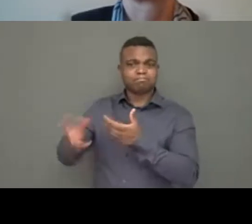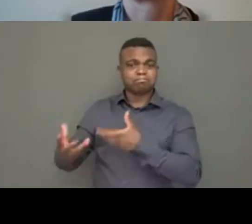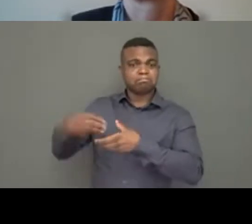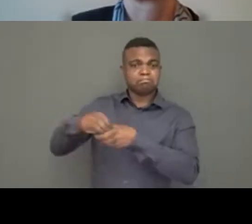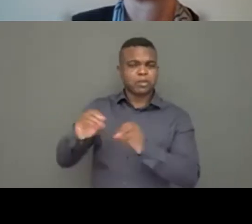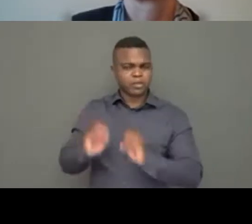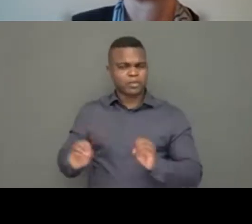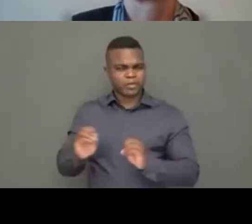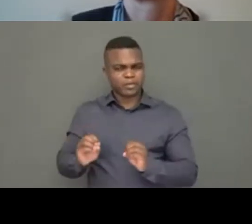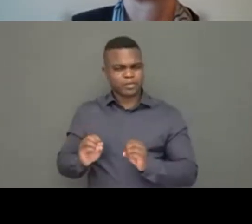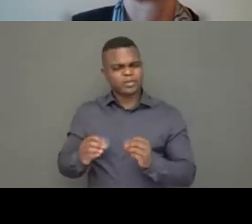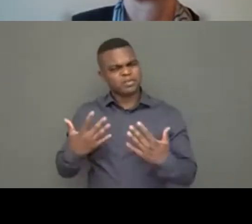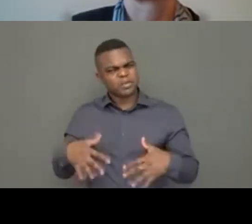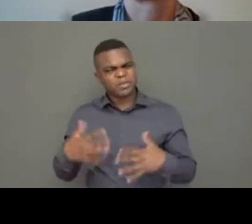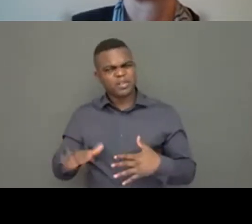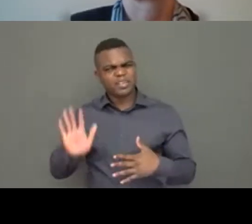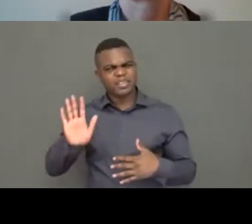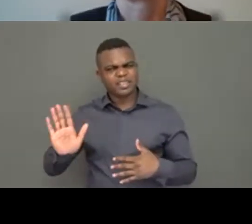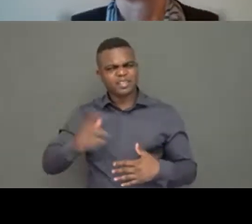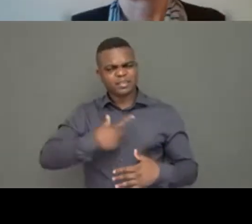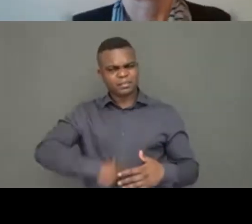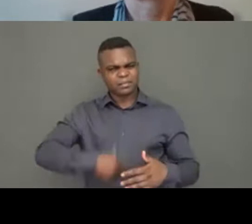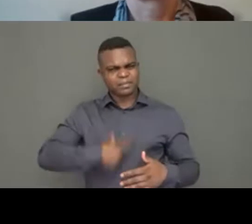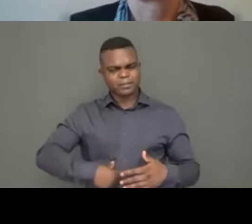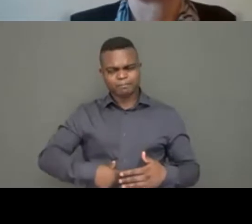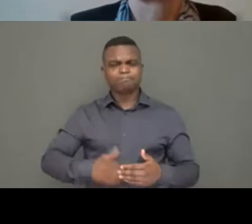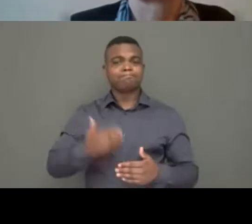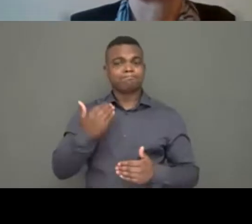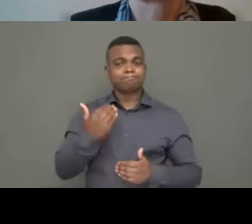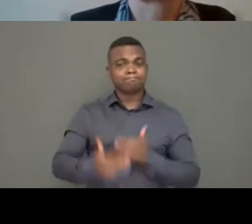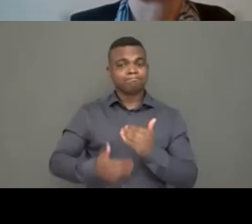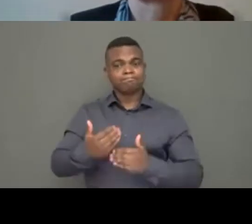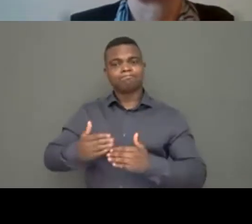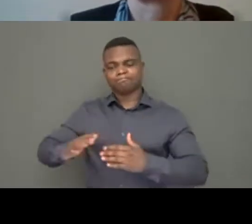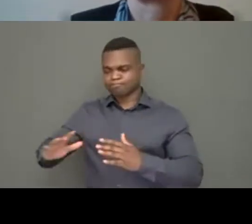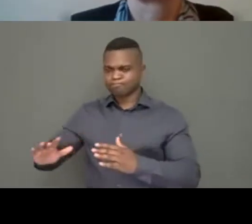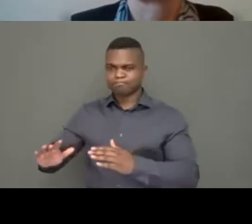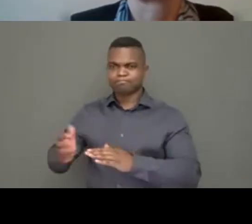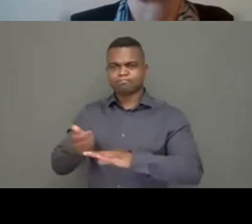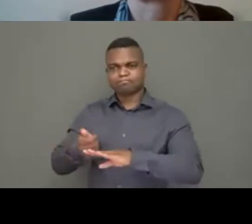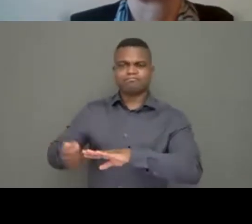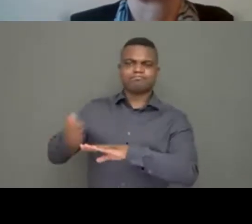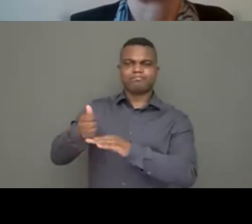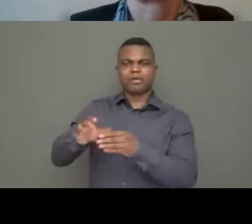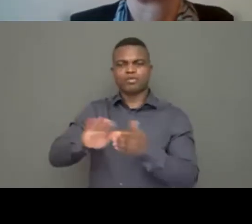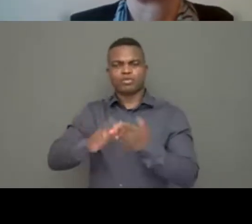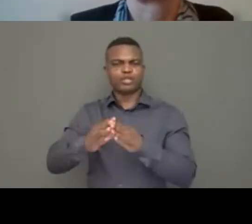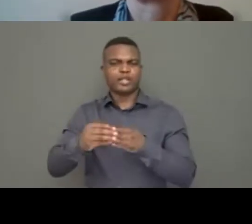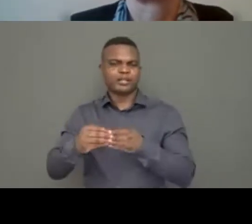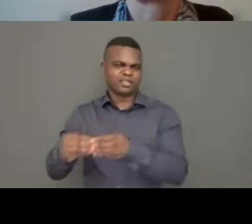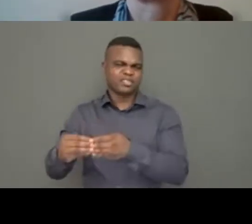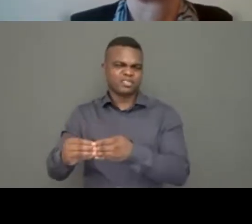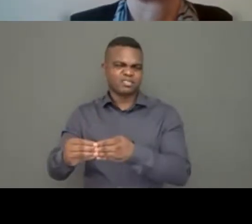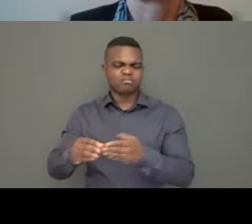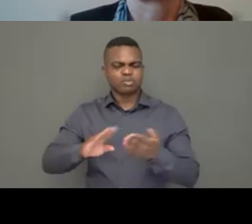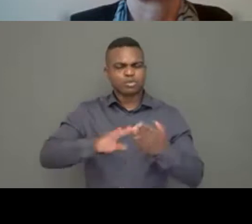process, but needing to overcome huge barriers. So I think my challenge would be, how do we